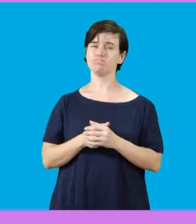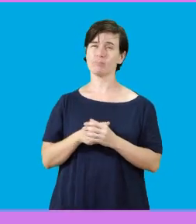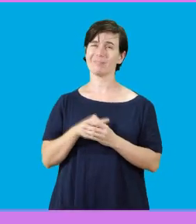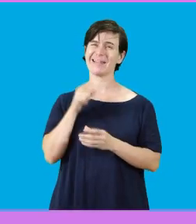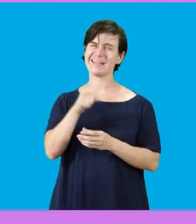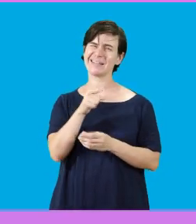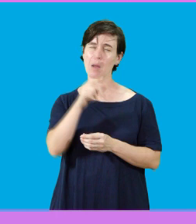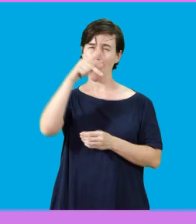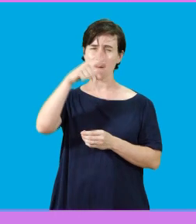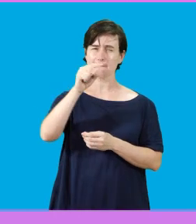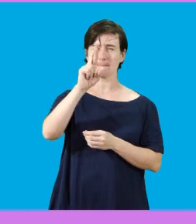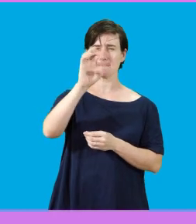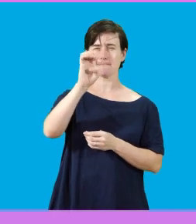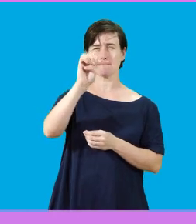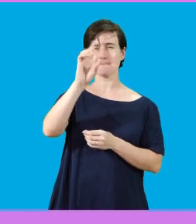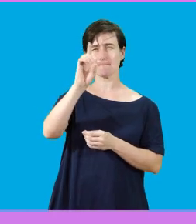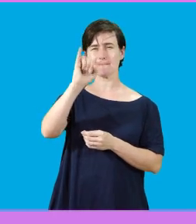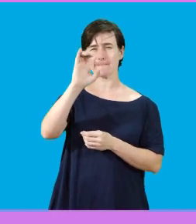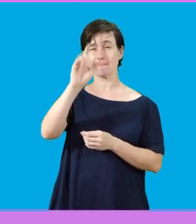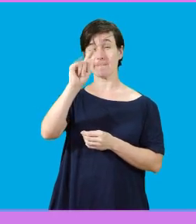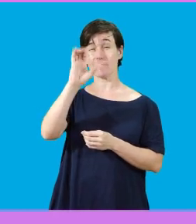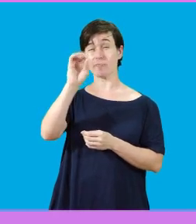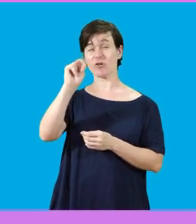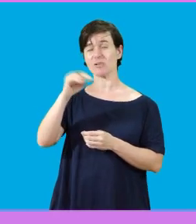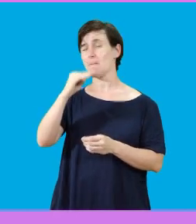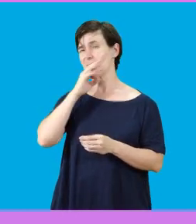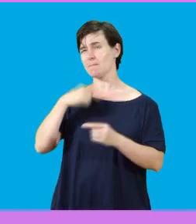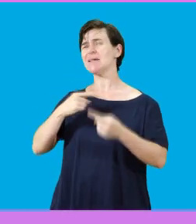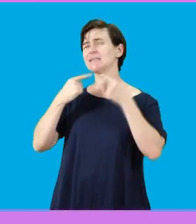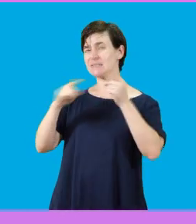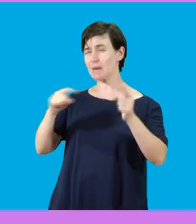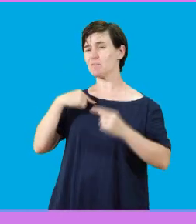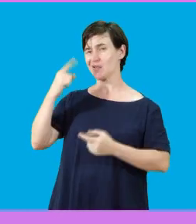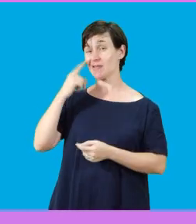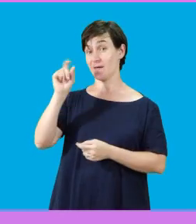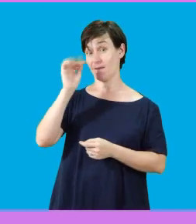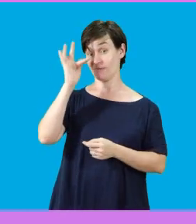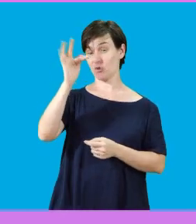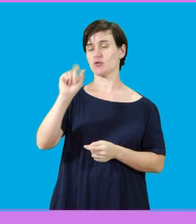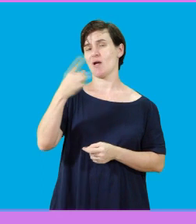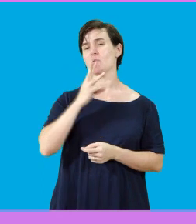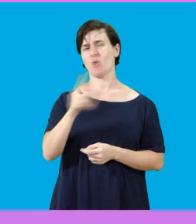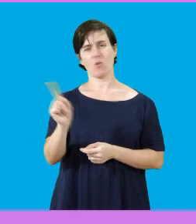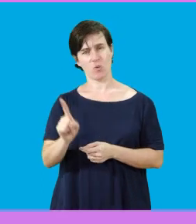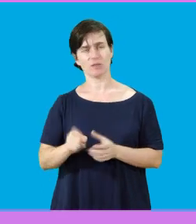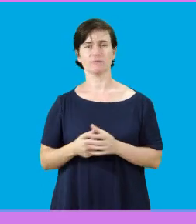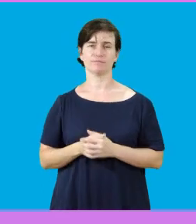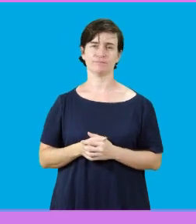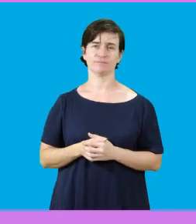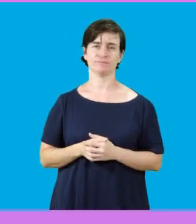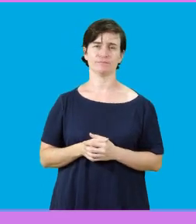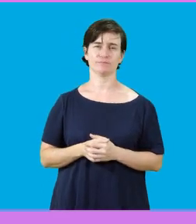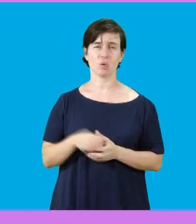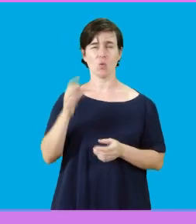a prediction is a statement about a future event or an outcome based on past events or